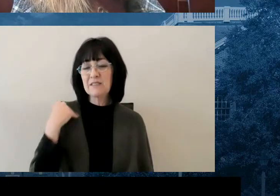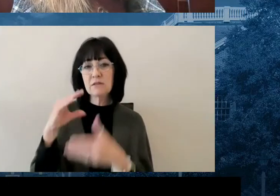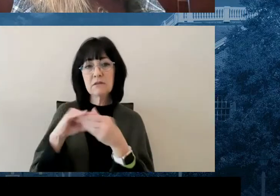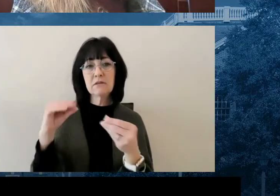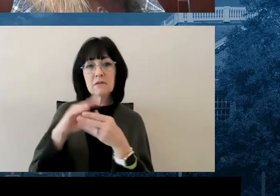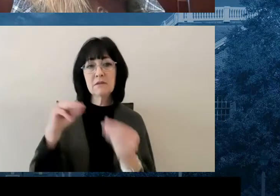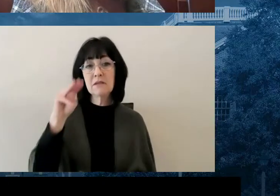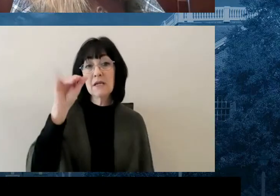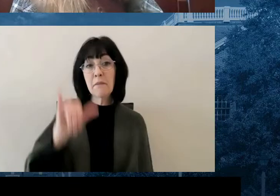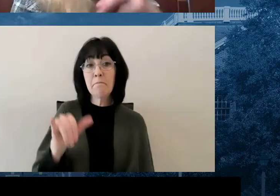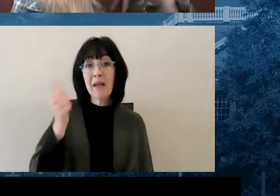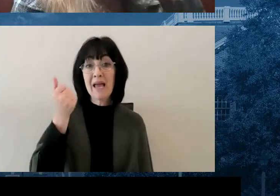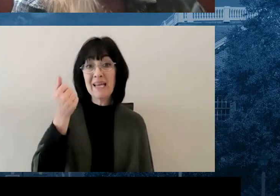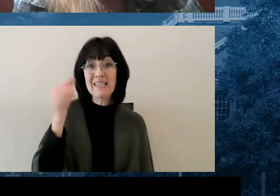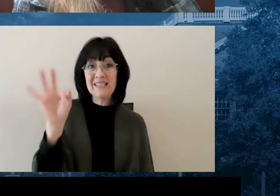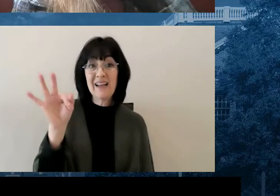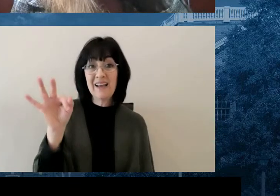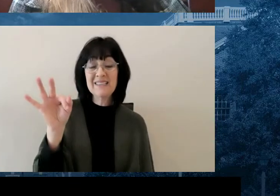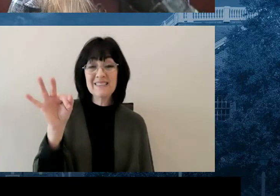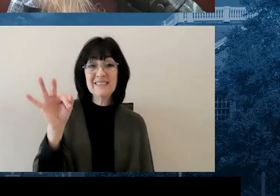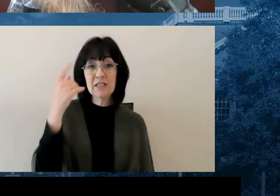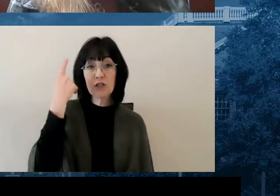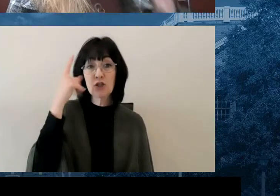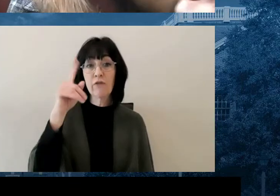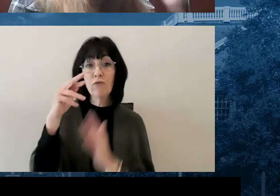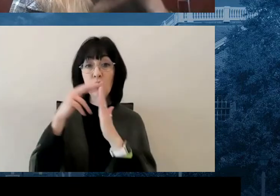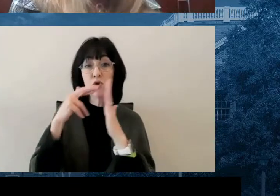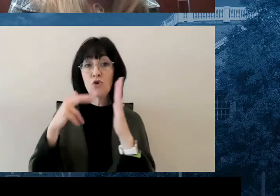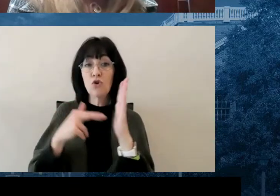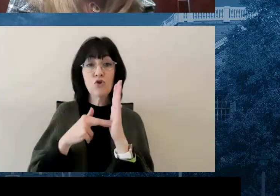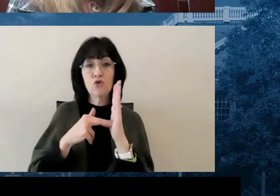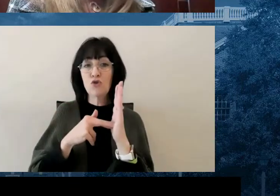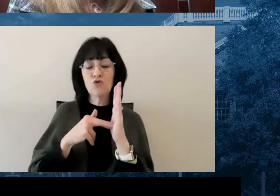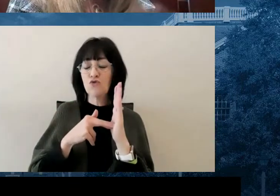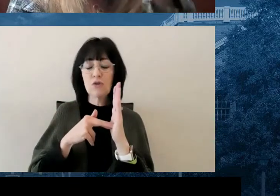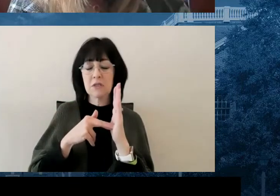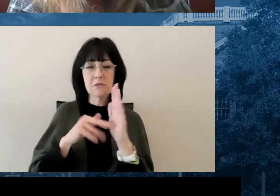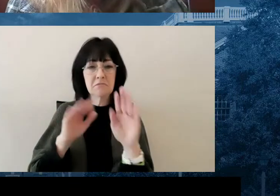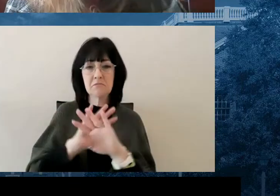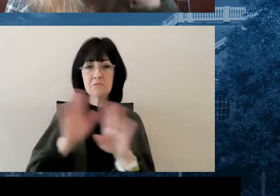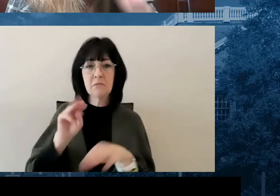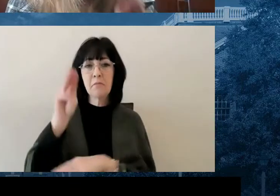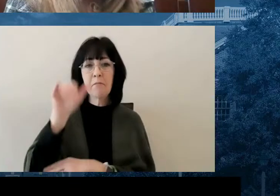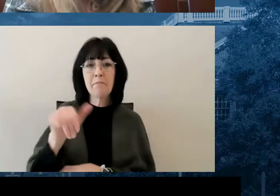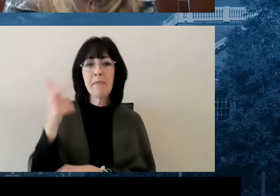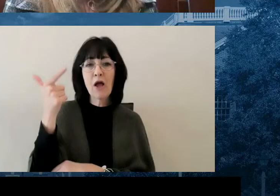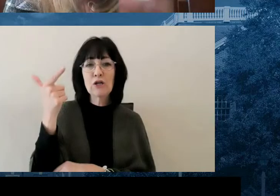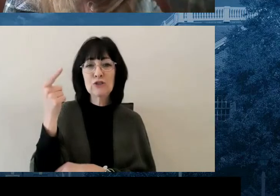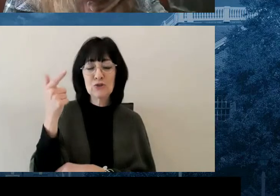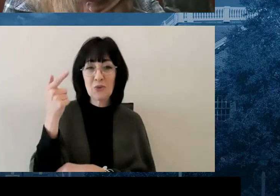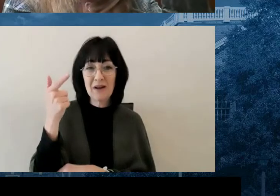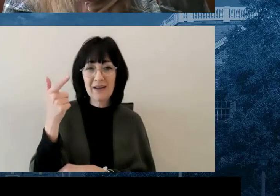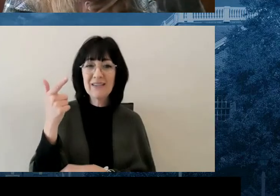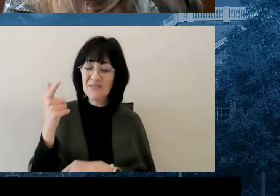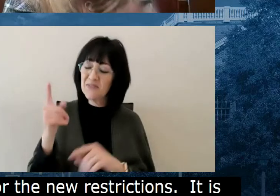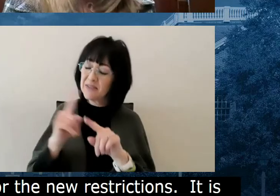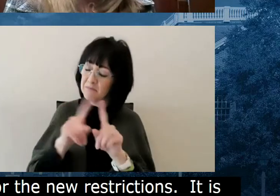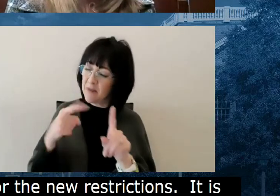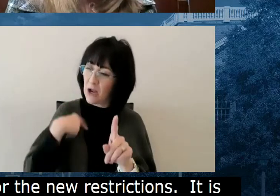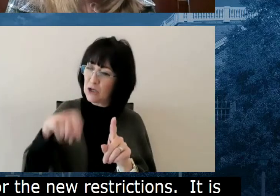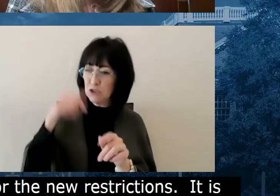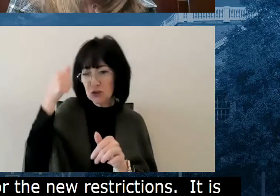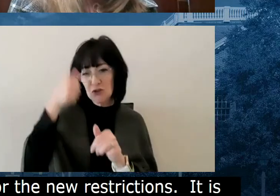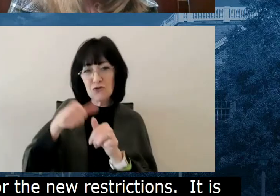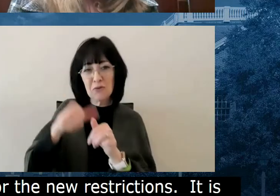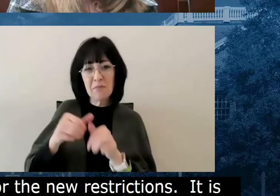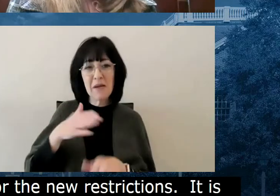May 21st, a date I should remember because two of my sisters have that date as their birthday.